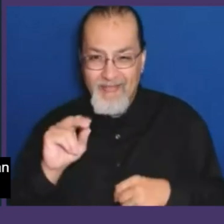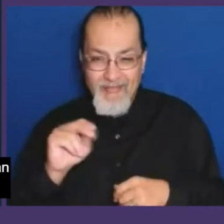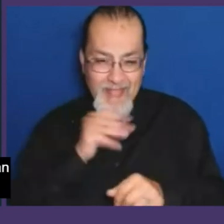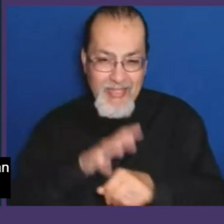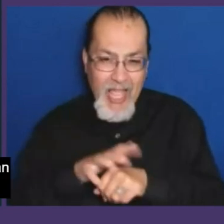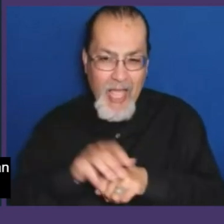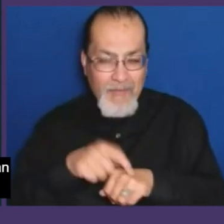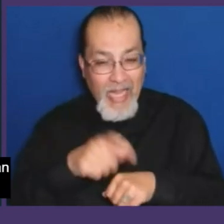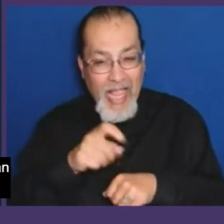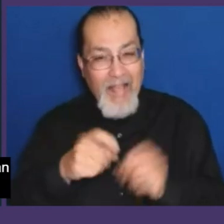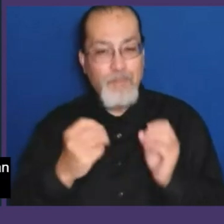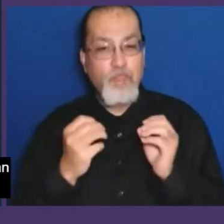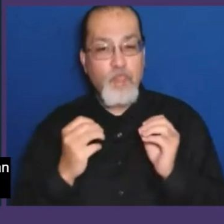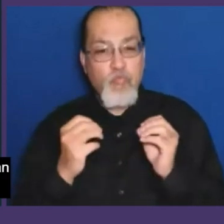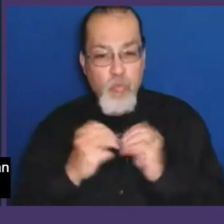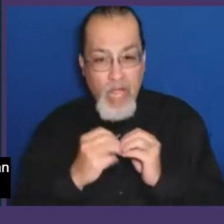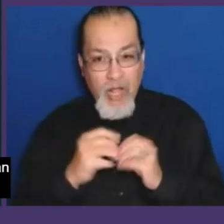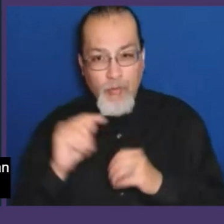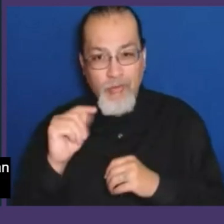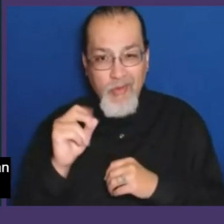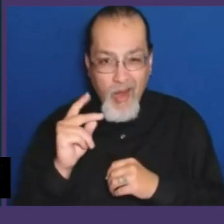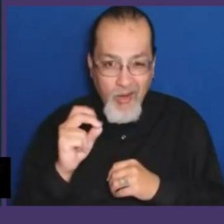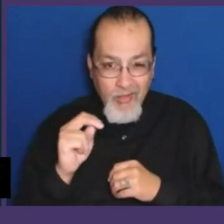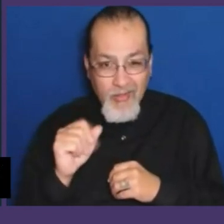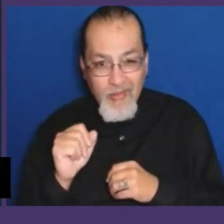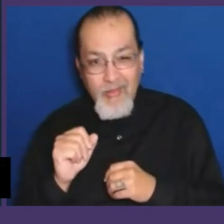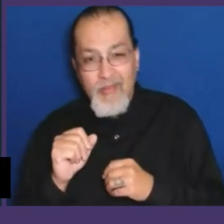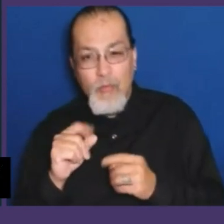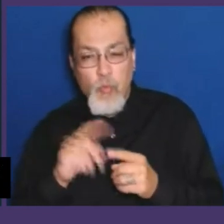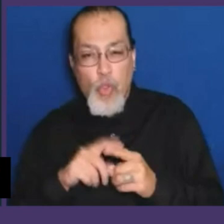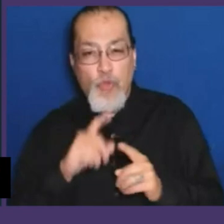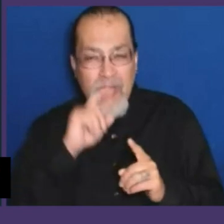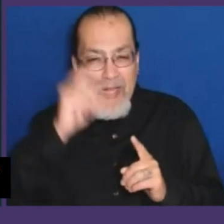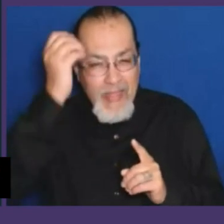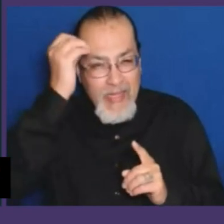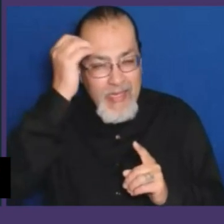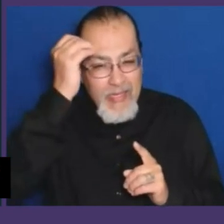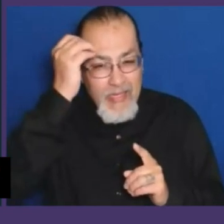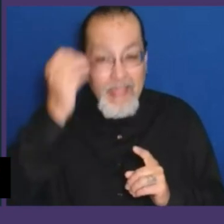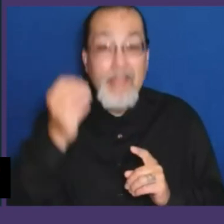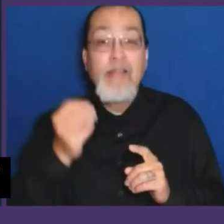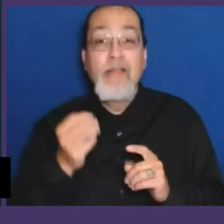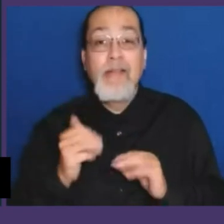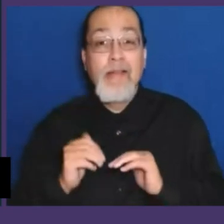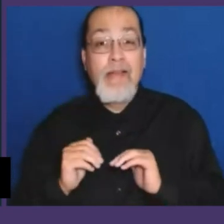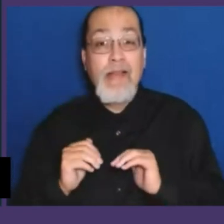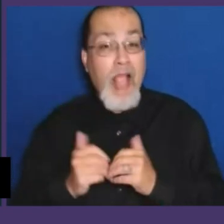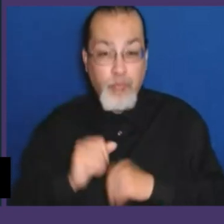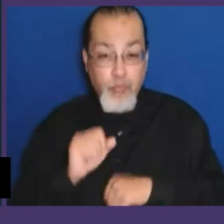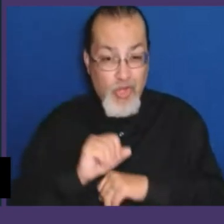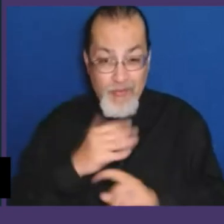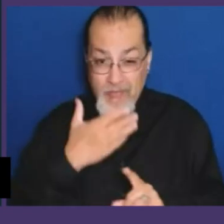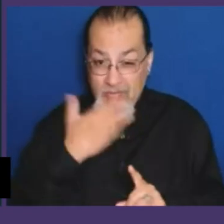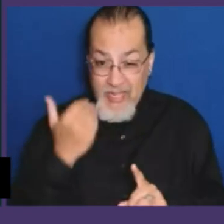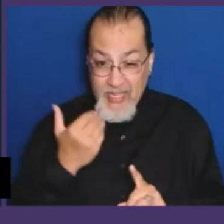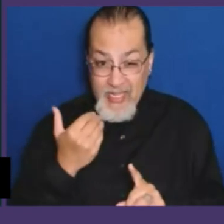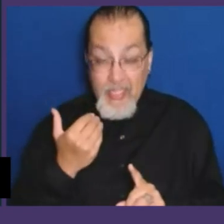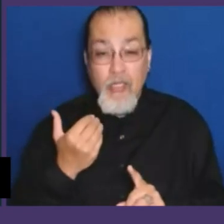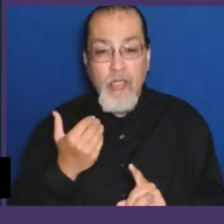And so this is some of the things that work well. You may, for example, have a few-shot prompt that shows the transformer that it should like show its work when it's